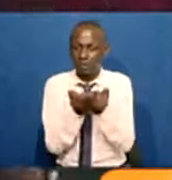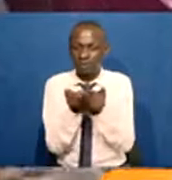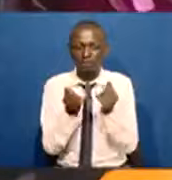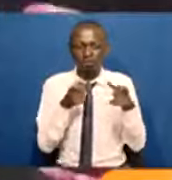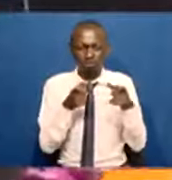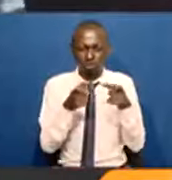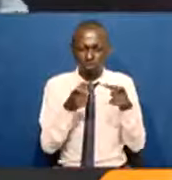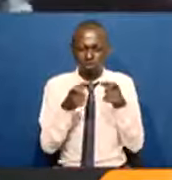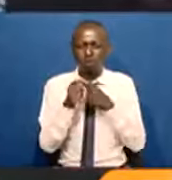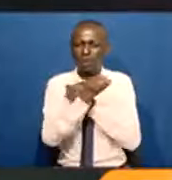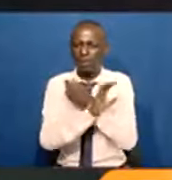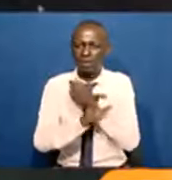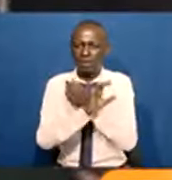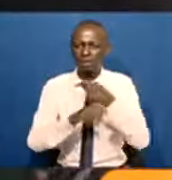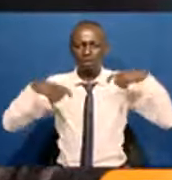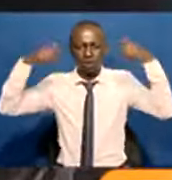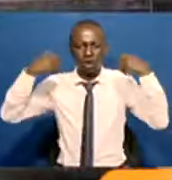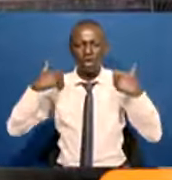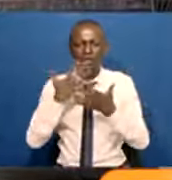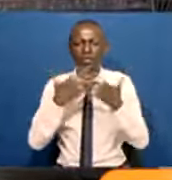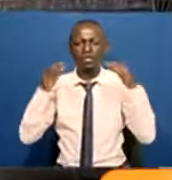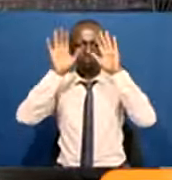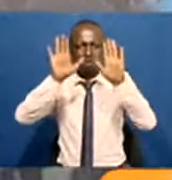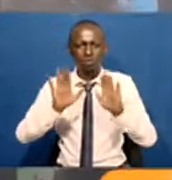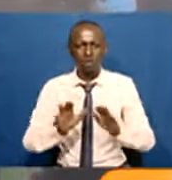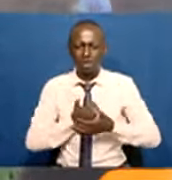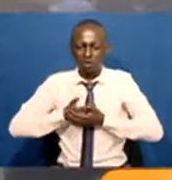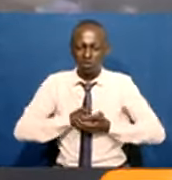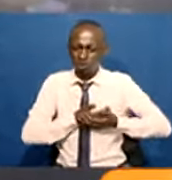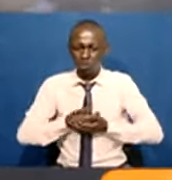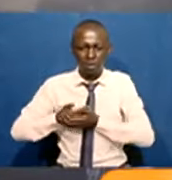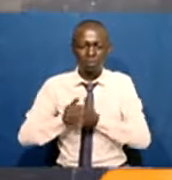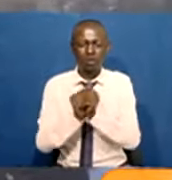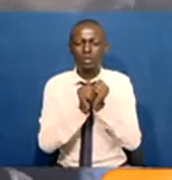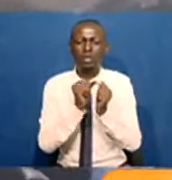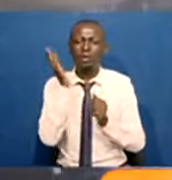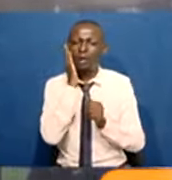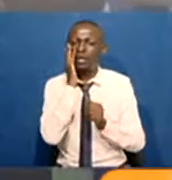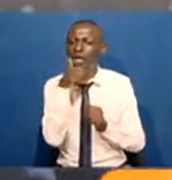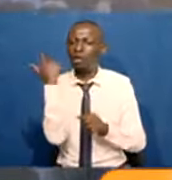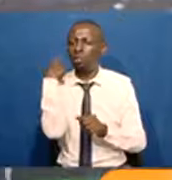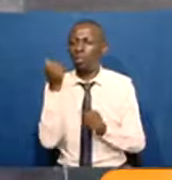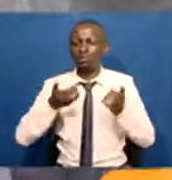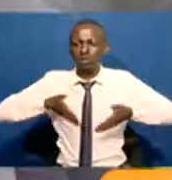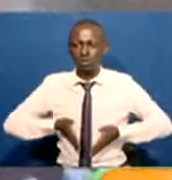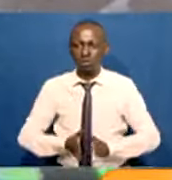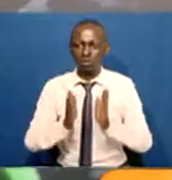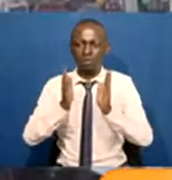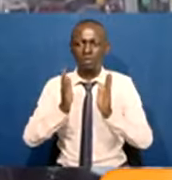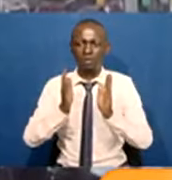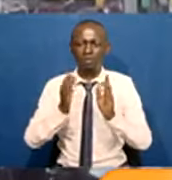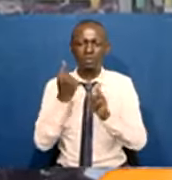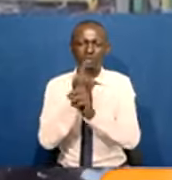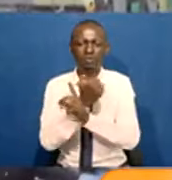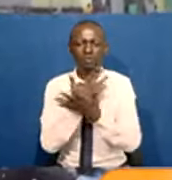looted a container carrying essential items for newborn babies and their mothers, including resuscitators and other